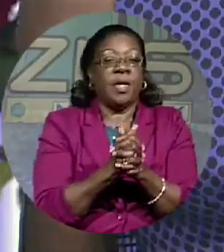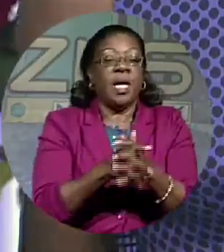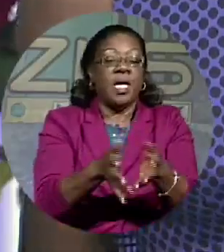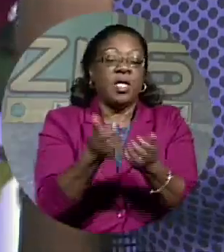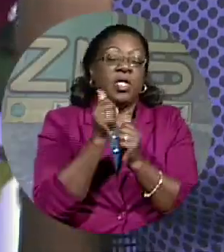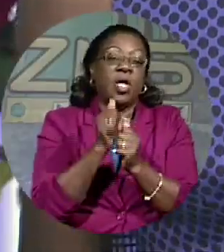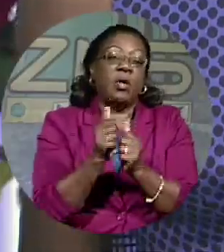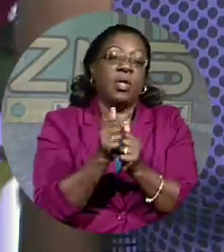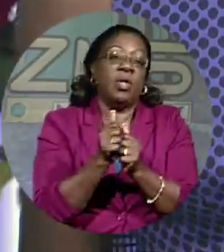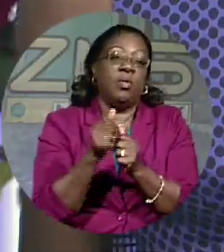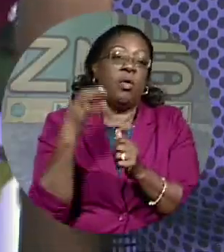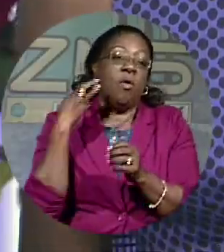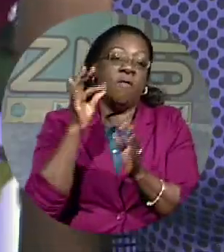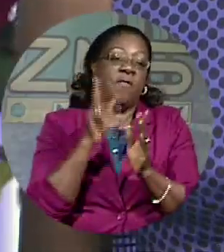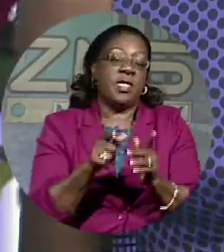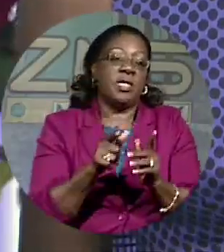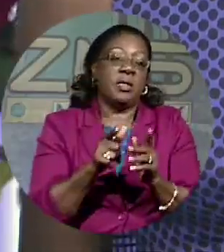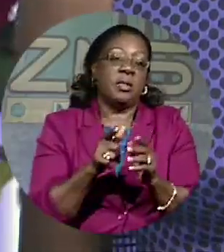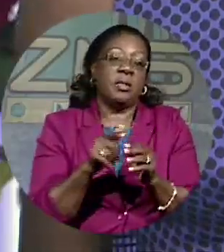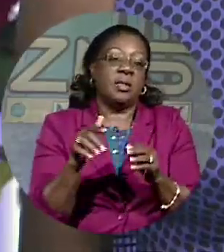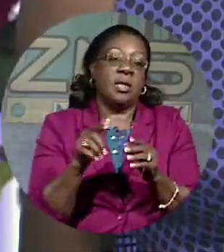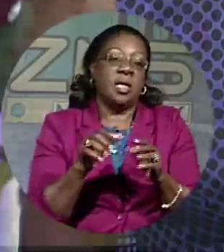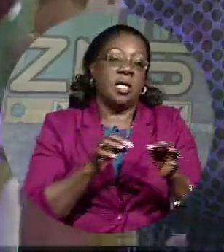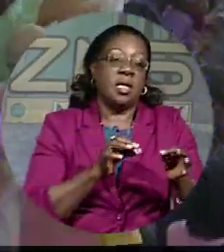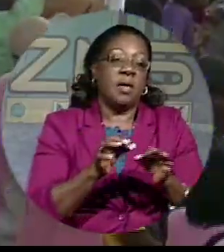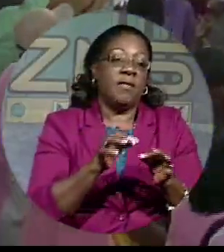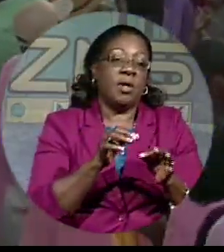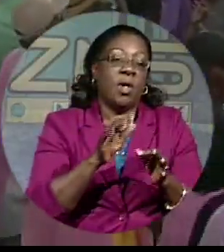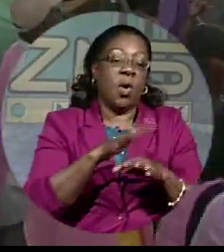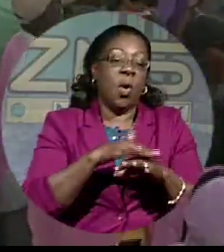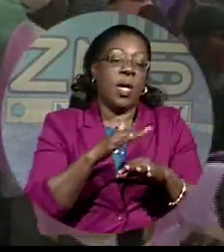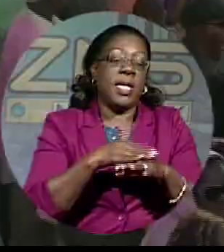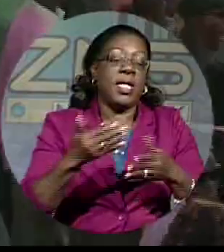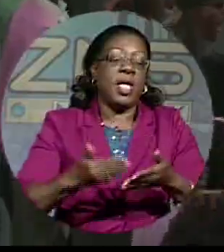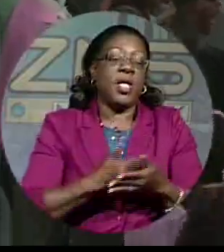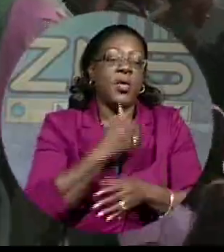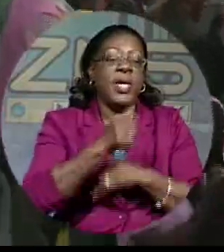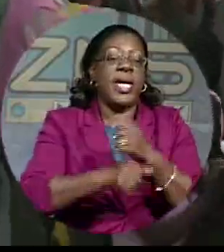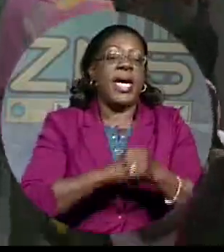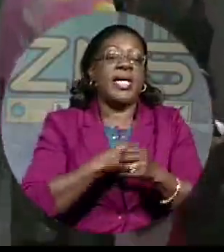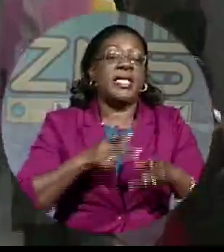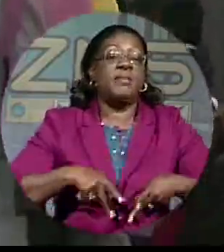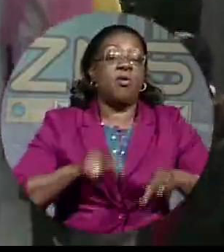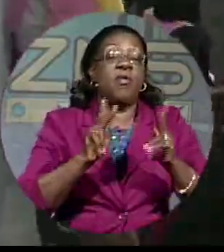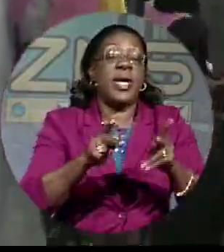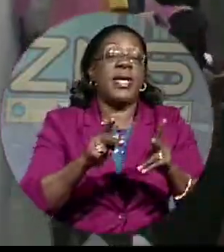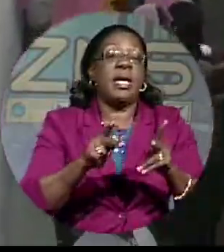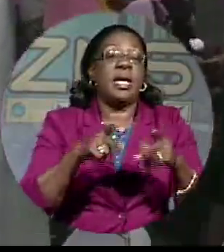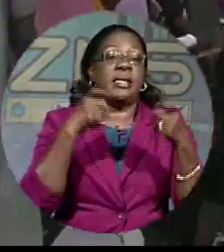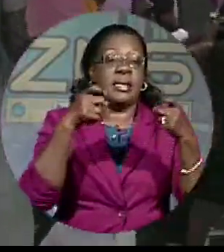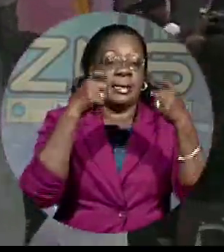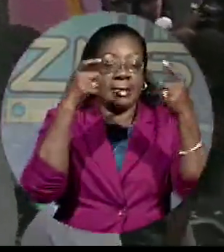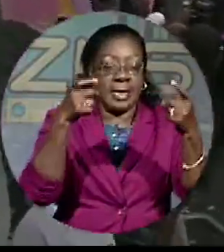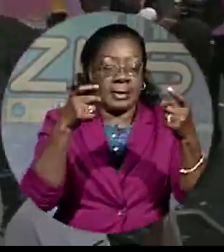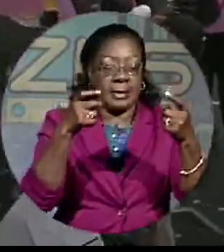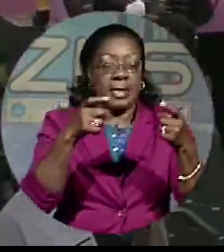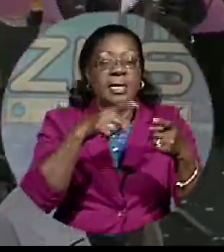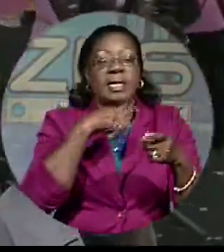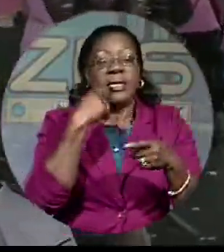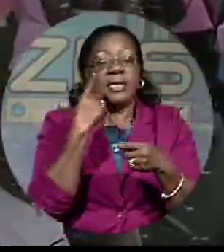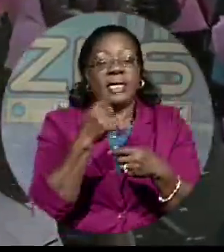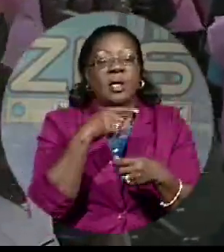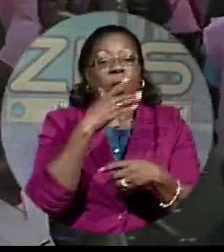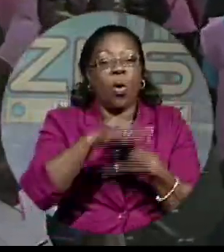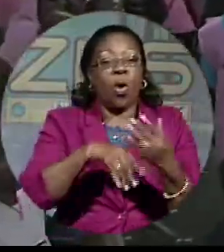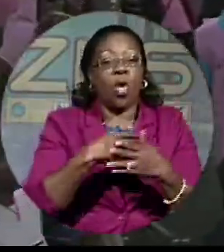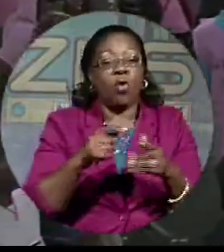Junkanoo officials dubbing the New Year's Day Junkanoo parade a success. Chairman of the parade management team, Douglas Hanna, noted that all groups